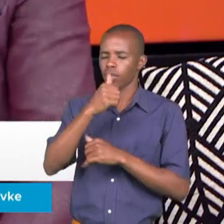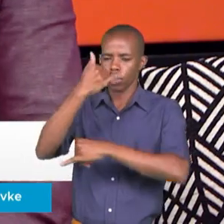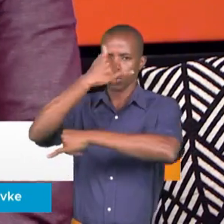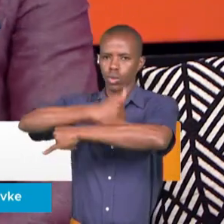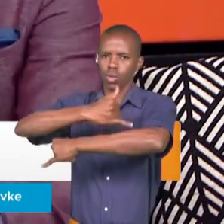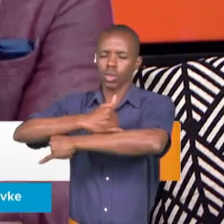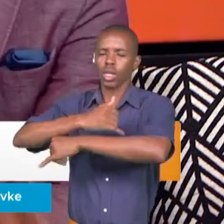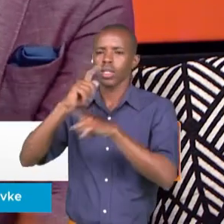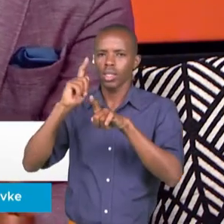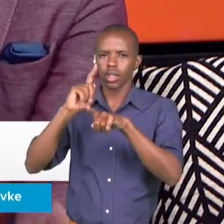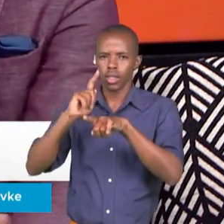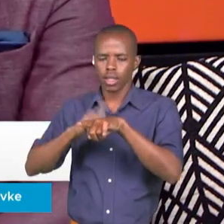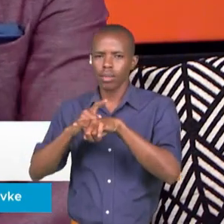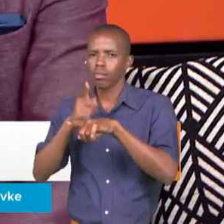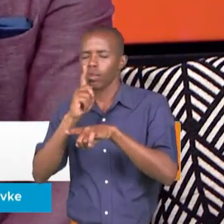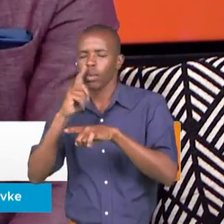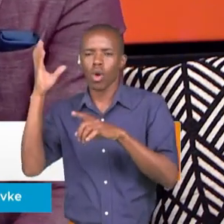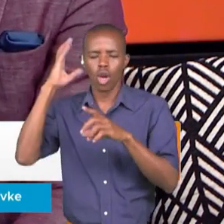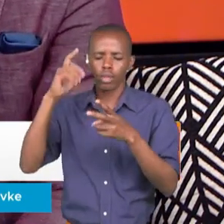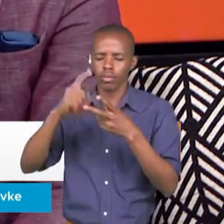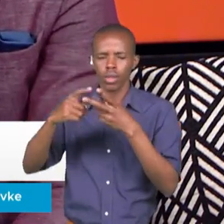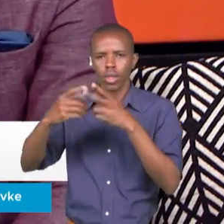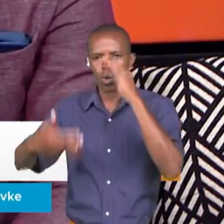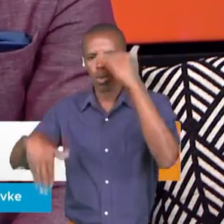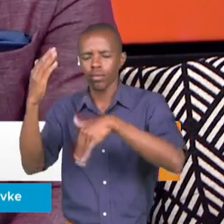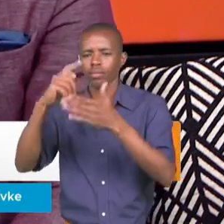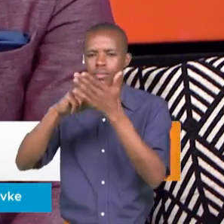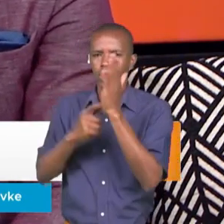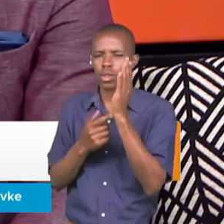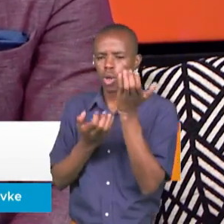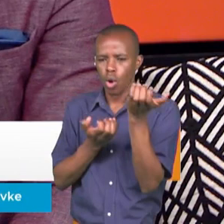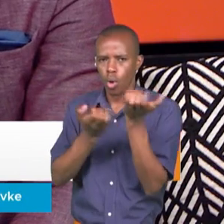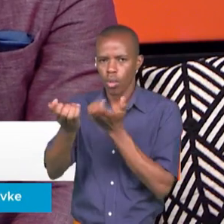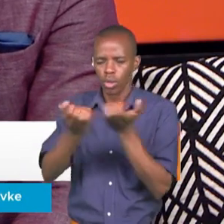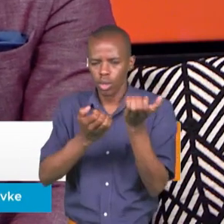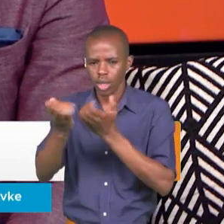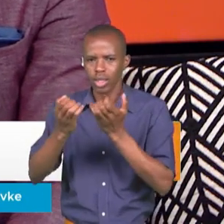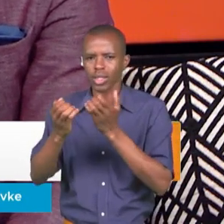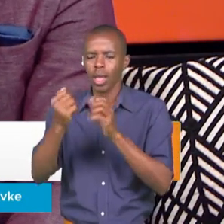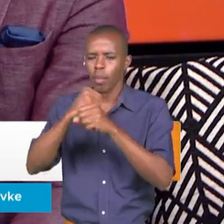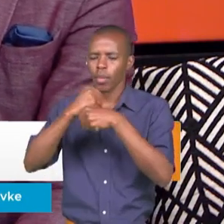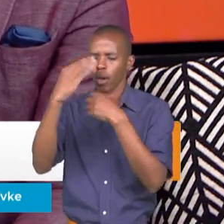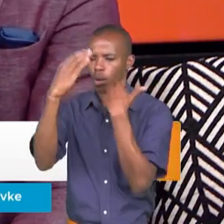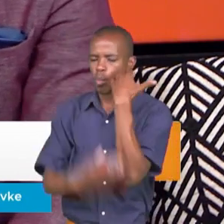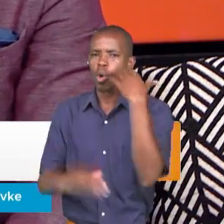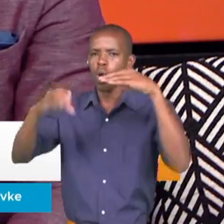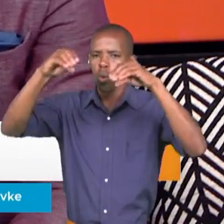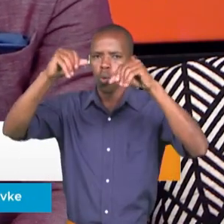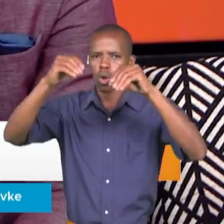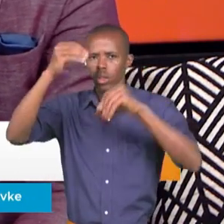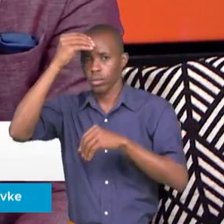when you talk about these colleges, universities, sometimes commercialization of these things have actually meant poor quality